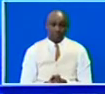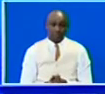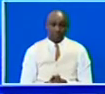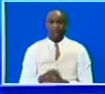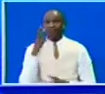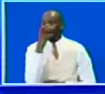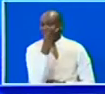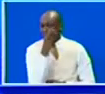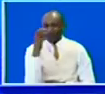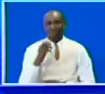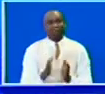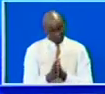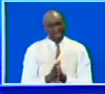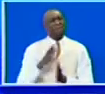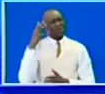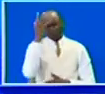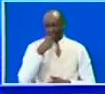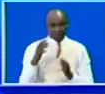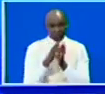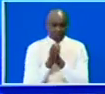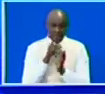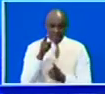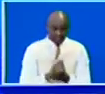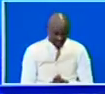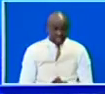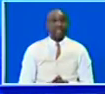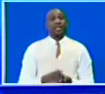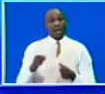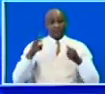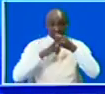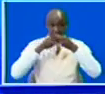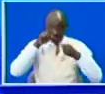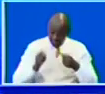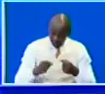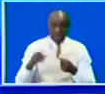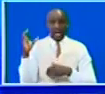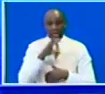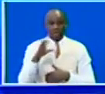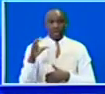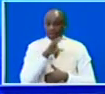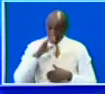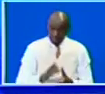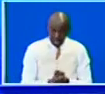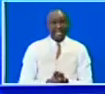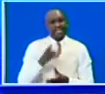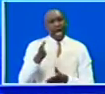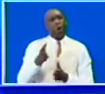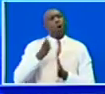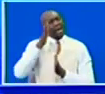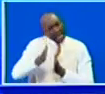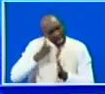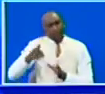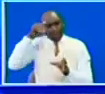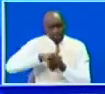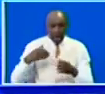Love flowers, that qualifies for a beautiful story. Now, 7,000 customers have so far traveled on the newly launched Madaraka Express,